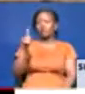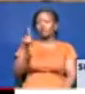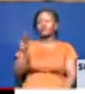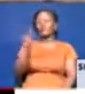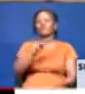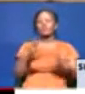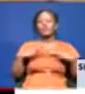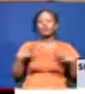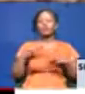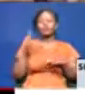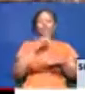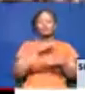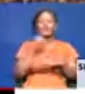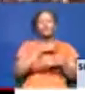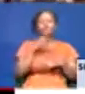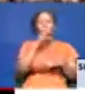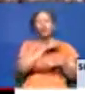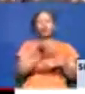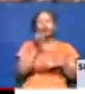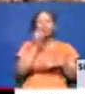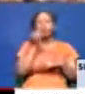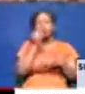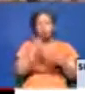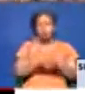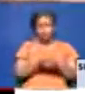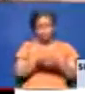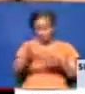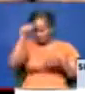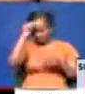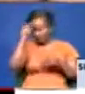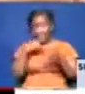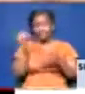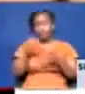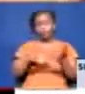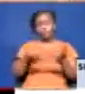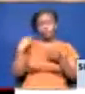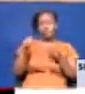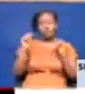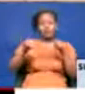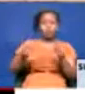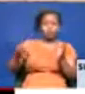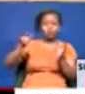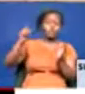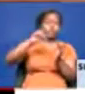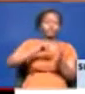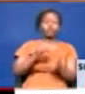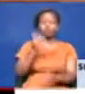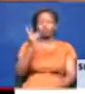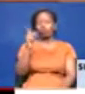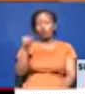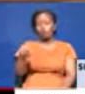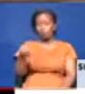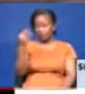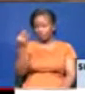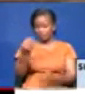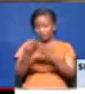from 3.5 million people in March. The government predicts that the number could rise and increase to 4.3 million people by December if